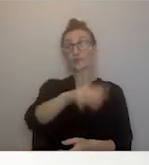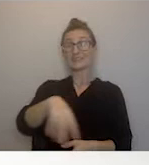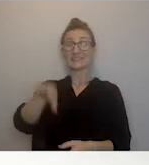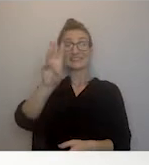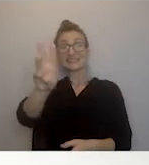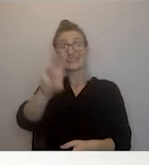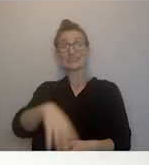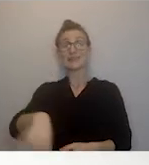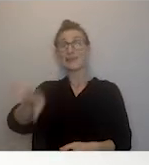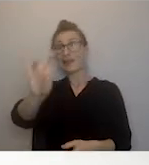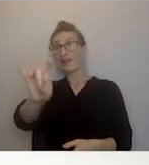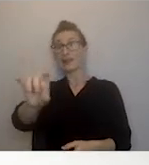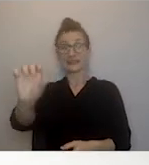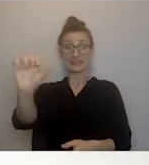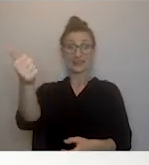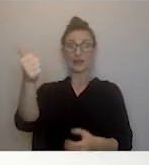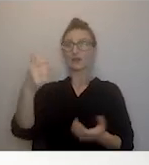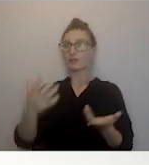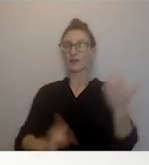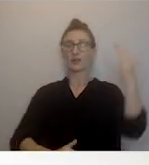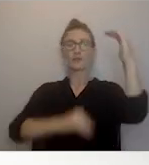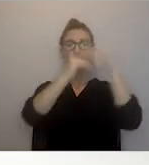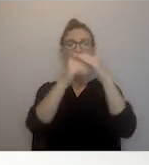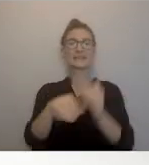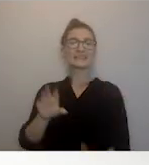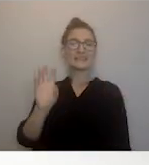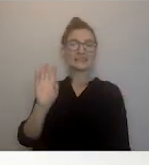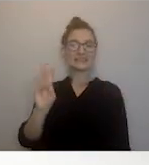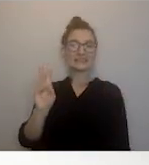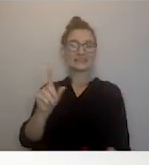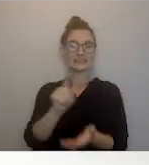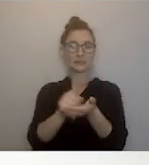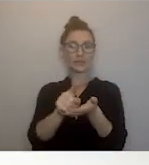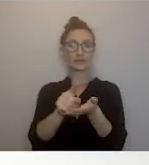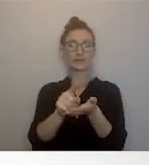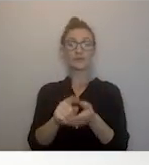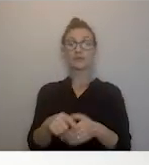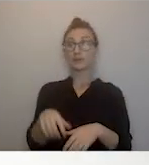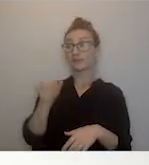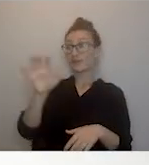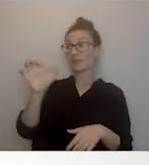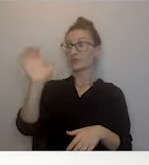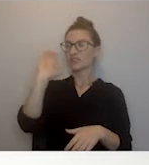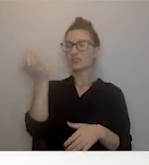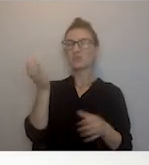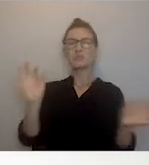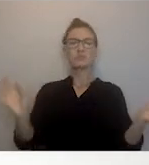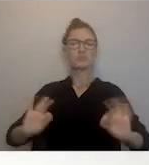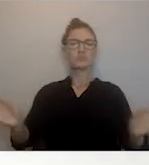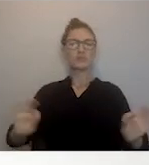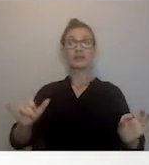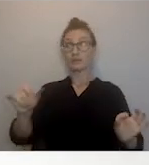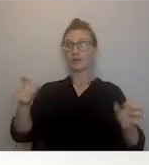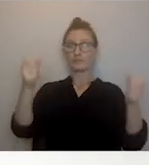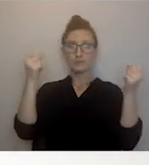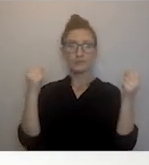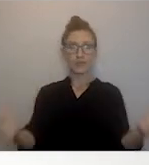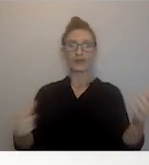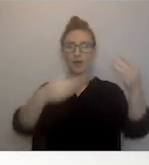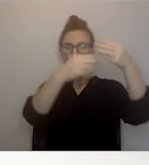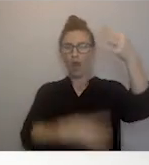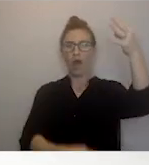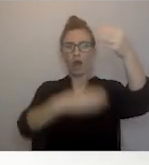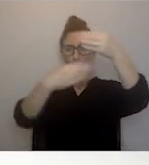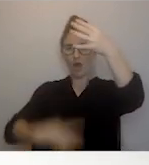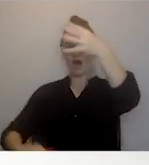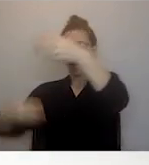6, 8, 10, and we've even done up to 16-week class models as well. So quite a bit, even though 500 doesn't seem like a lot when you look at how many pages that is, it's